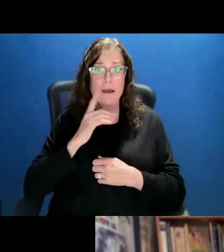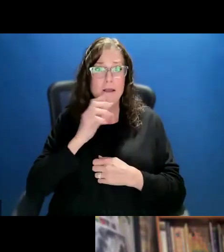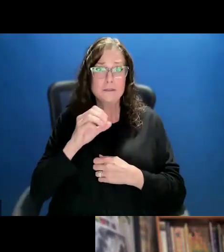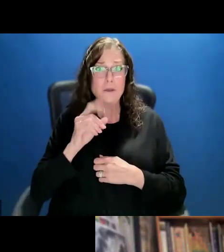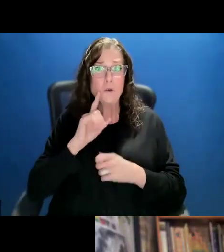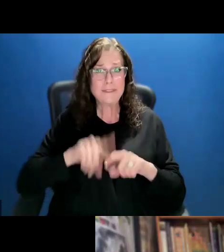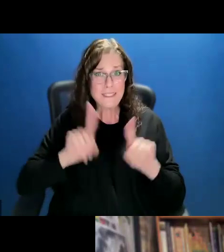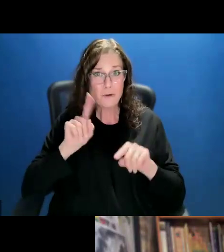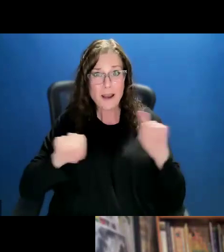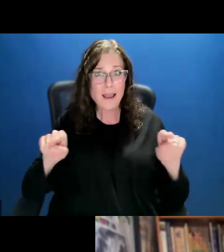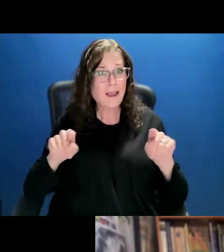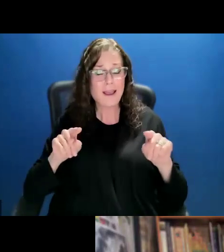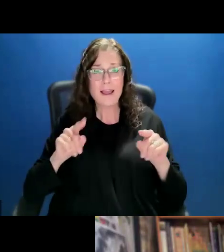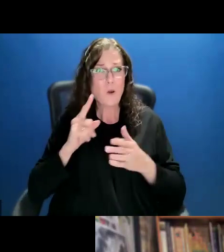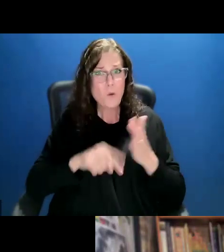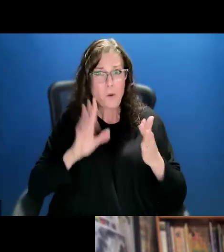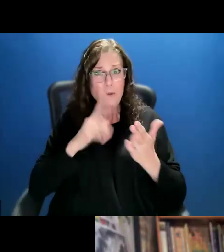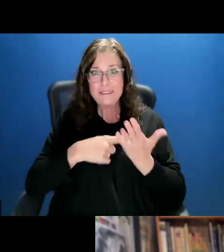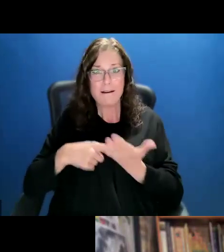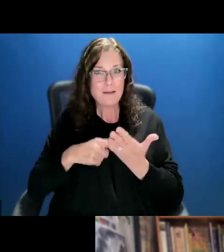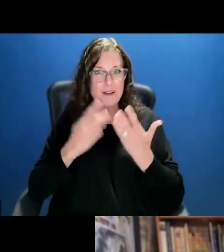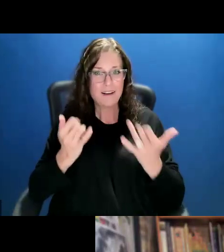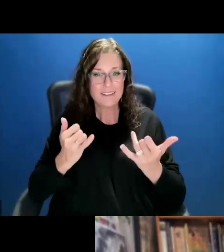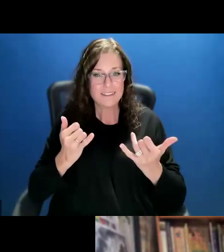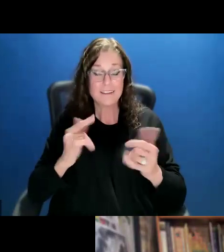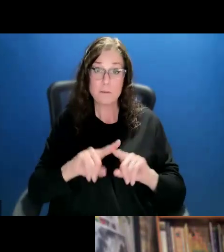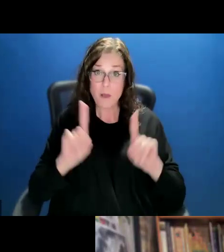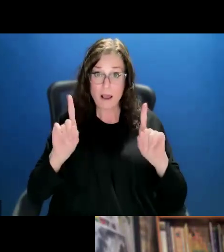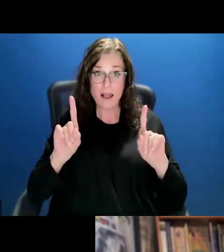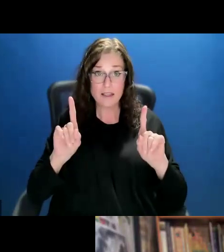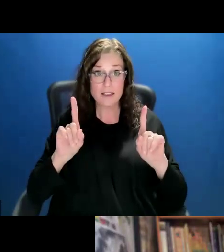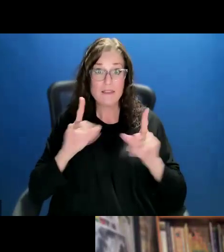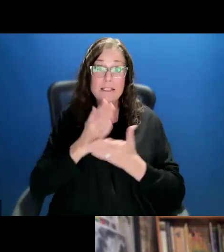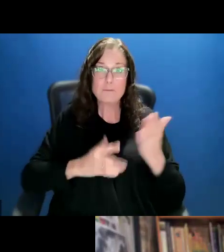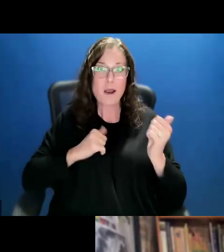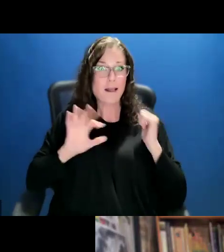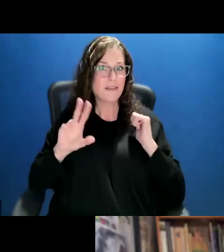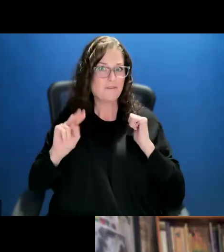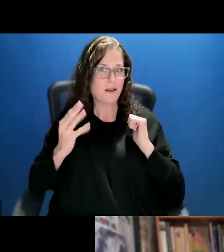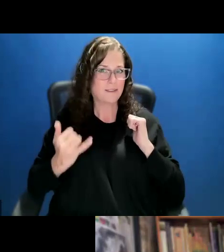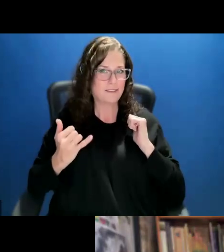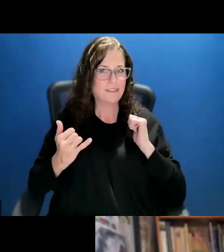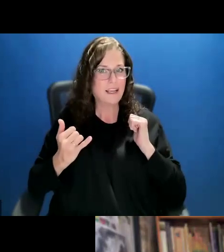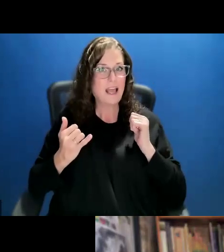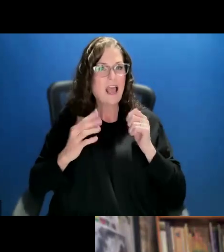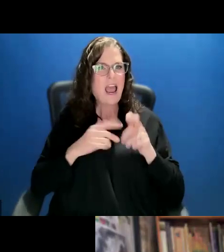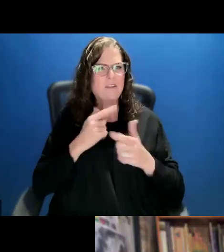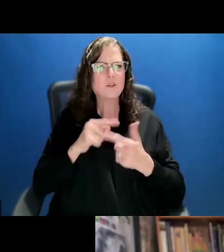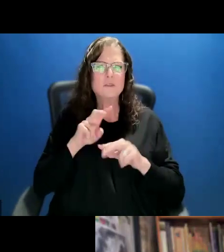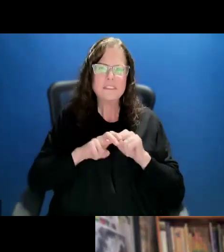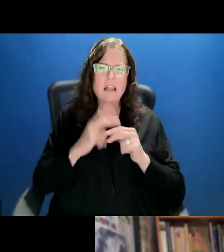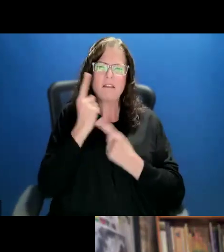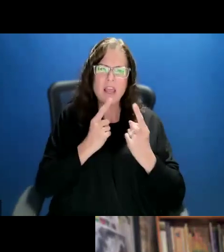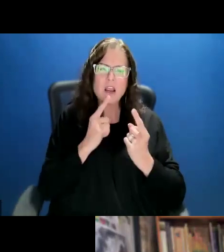so different. What all are we going to talk about? But I mean, that's part of the fun. And then once you sit and think, there